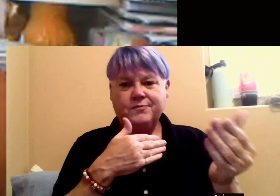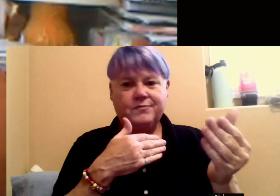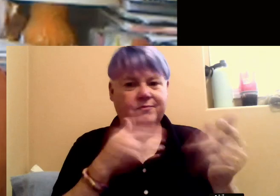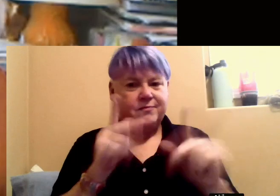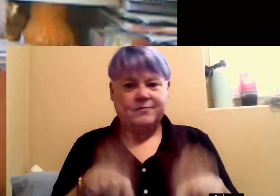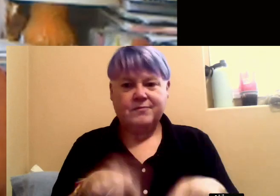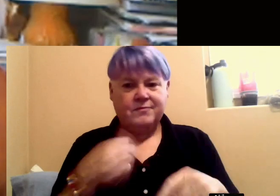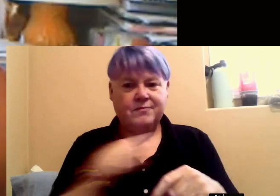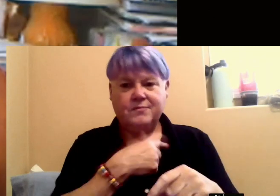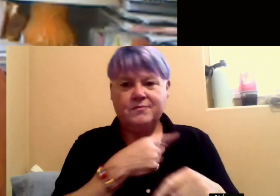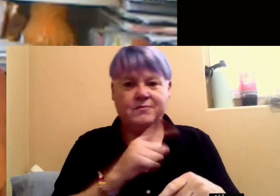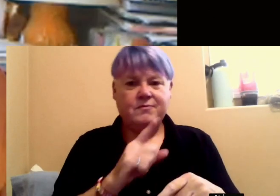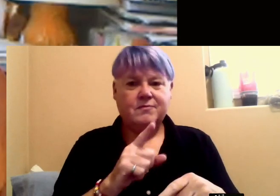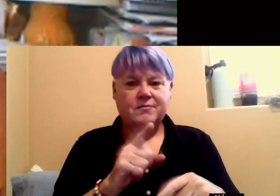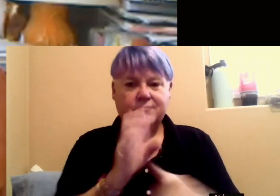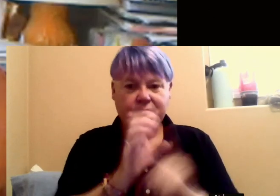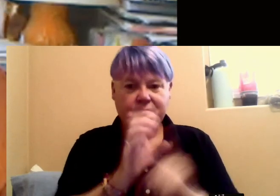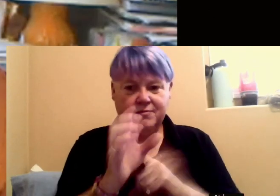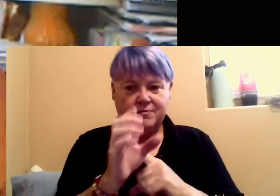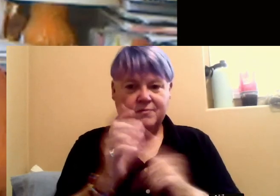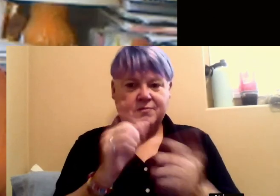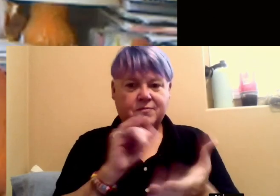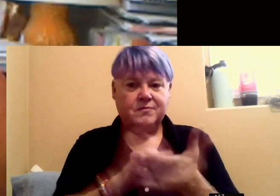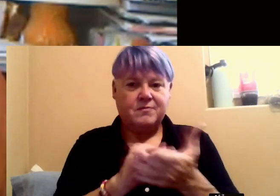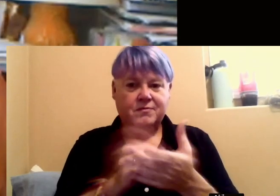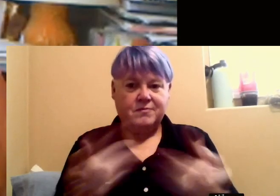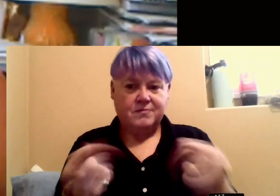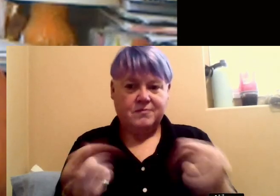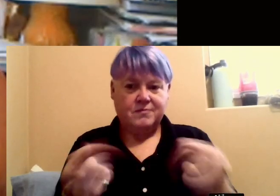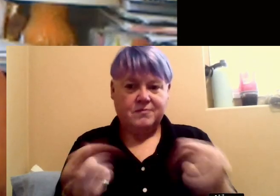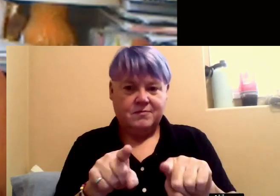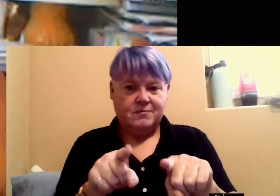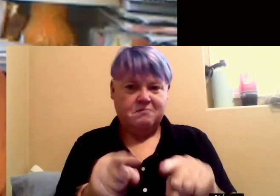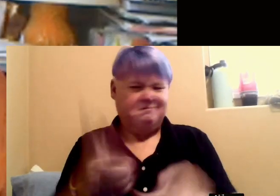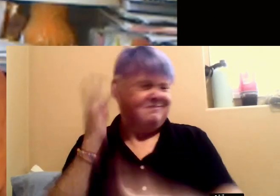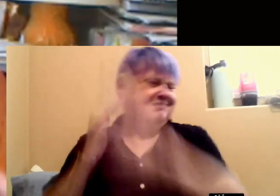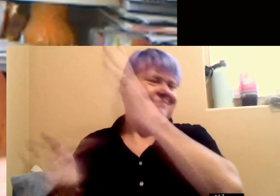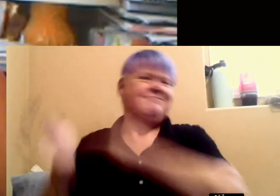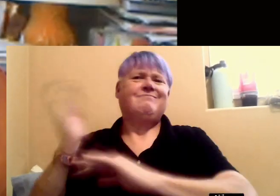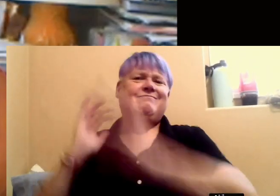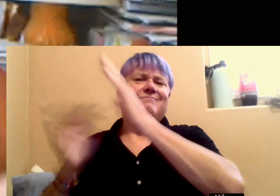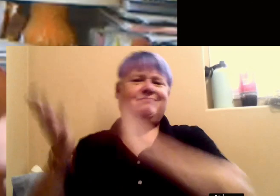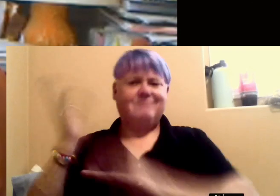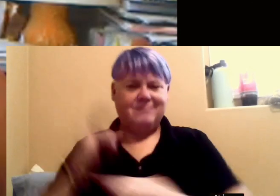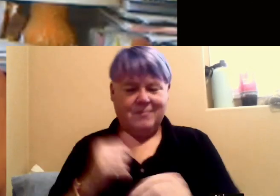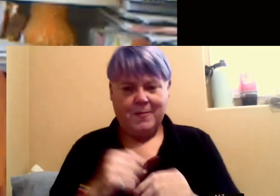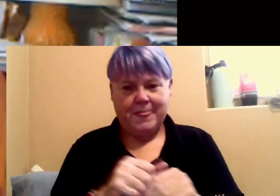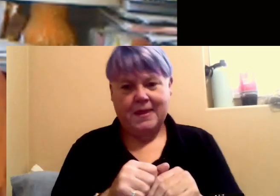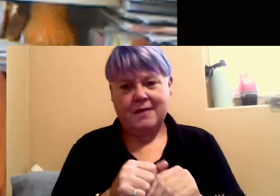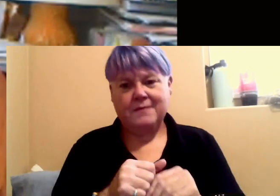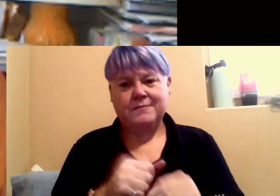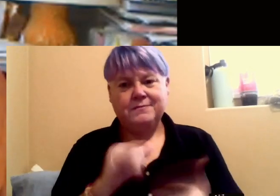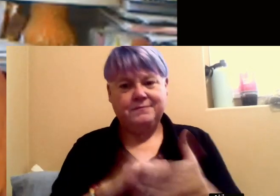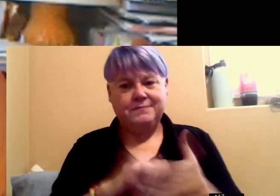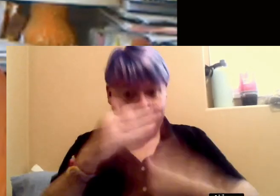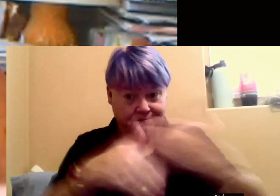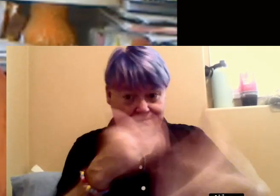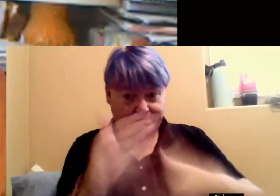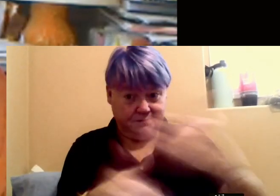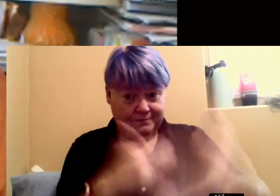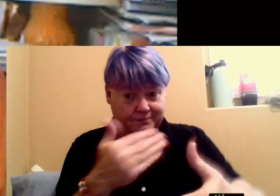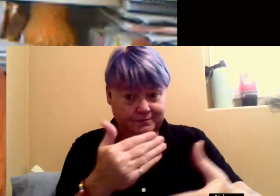person we are in our culture. That happened, you know, a long time ago for most of us. And even though that process is